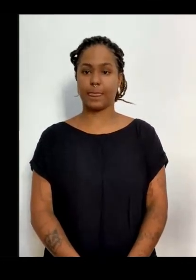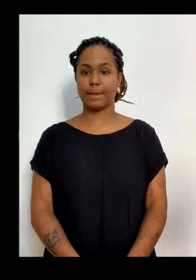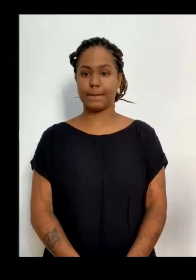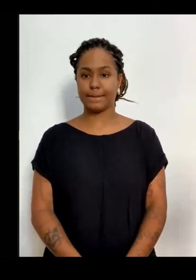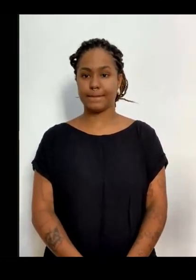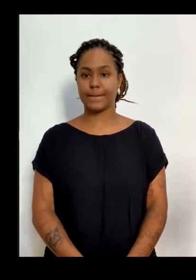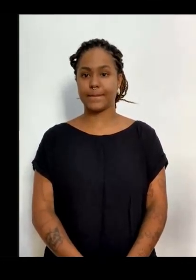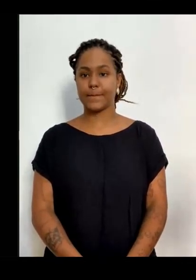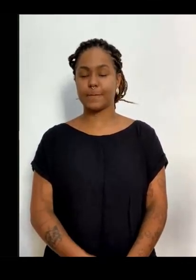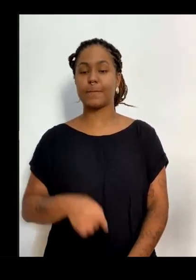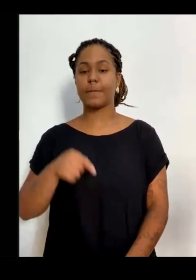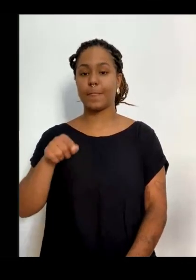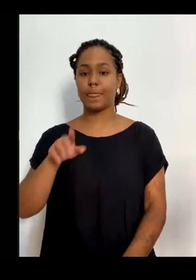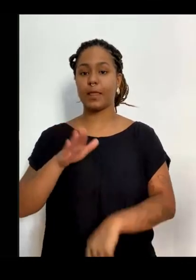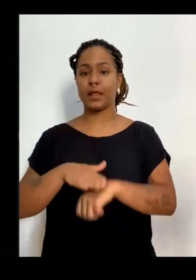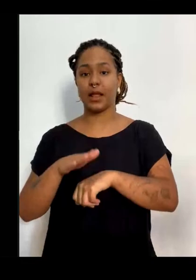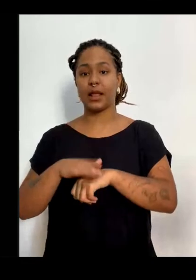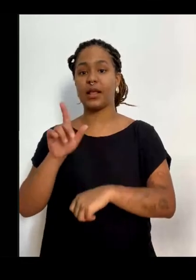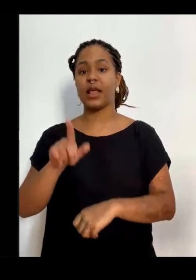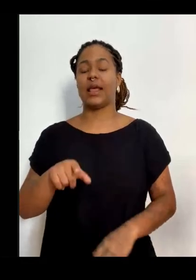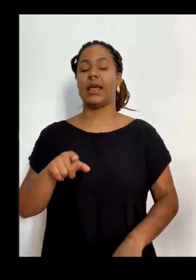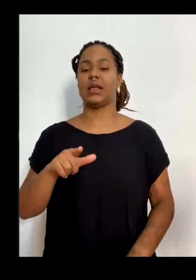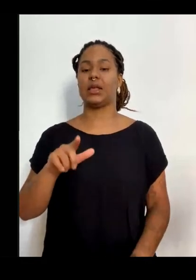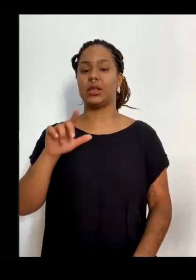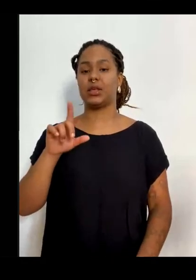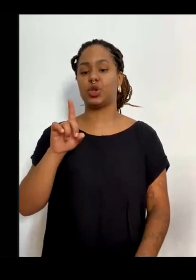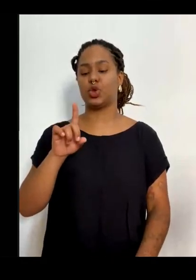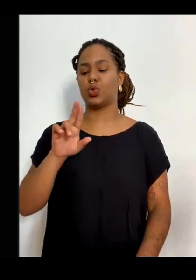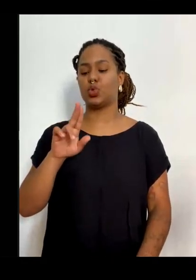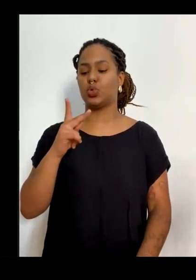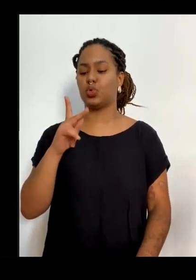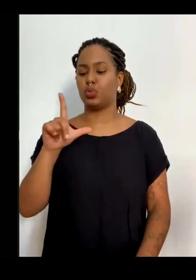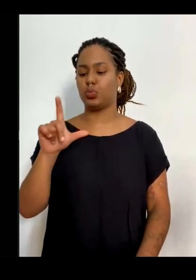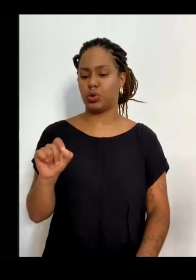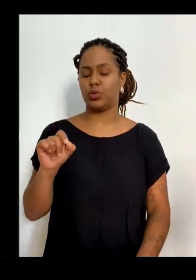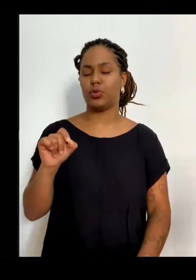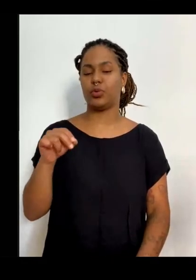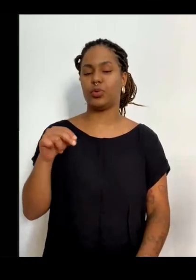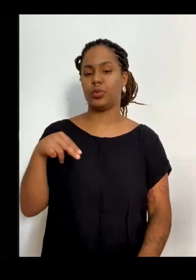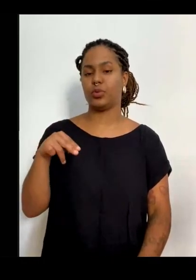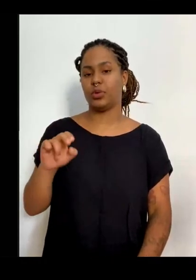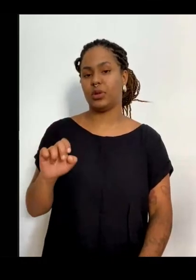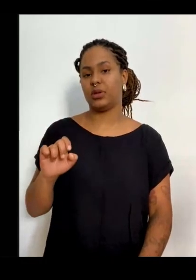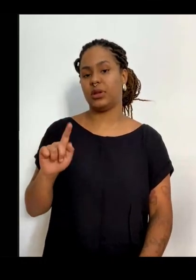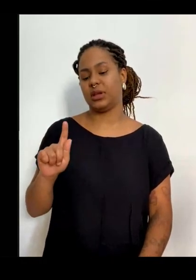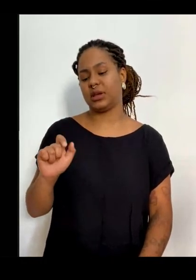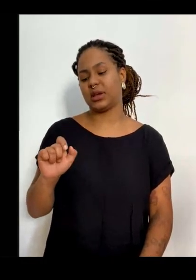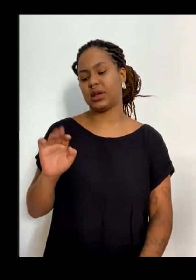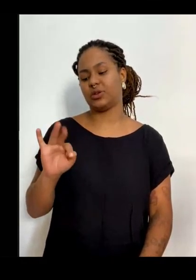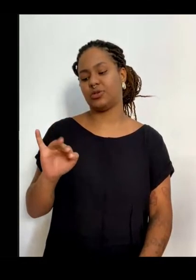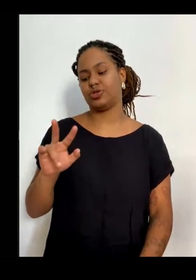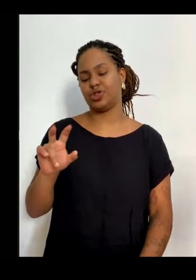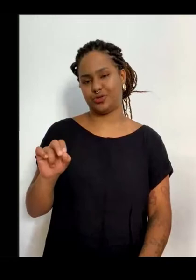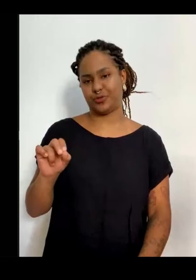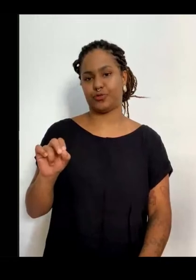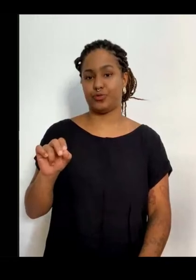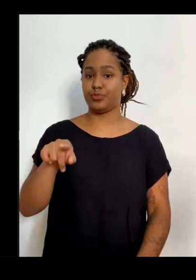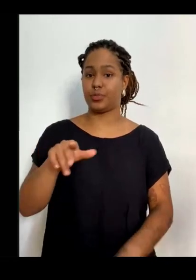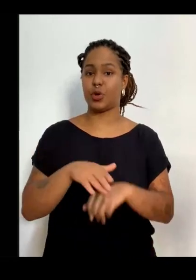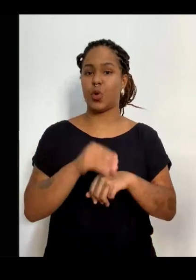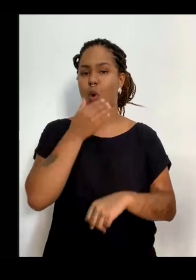Heiser and at the time these pieces were done 1969.